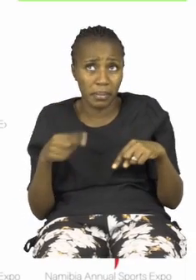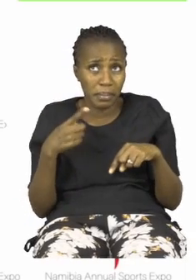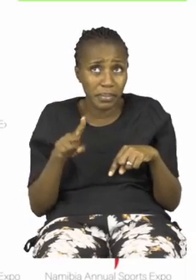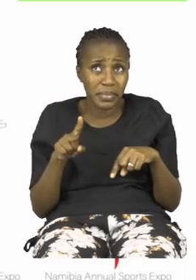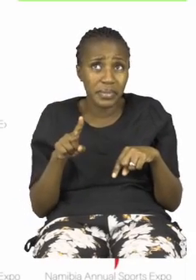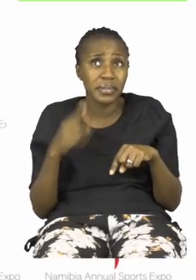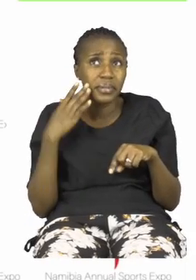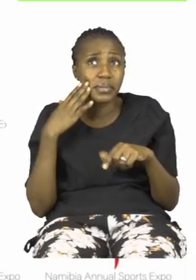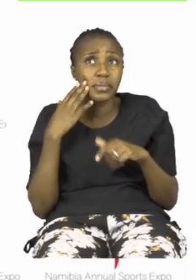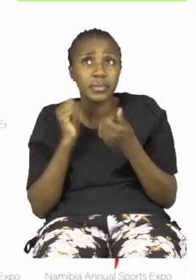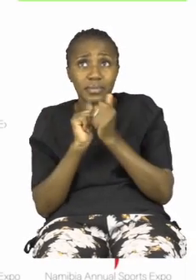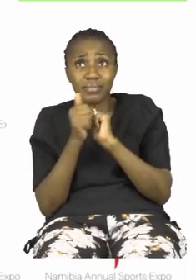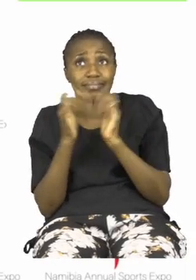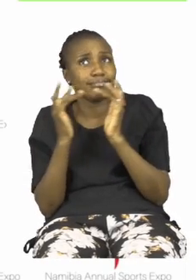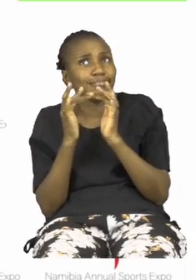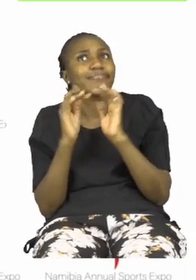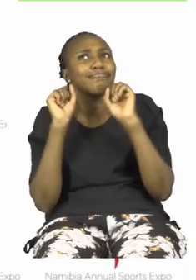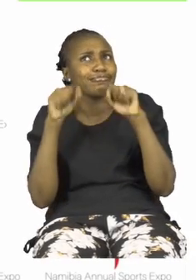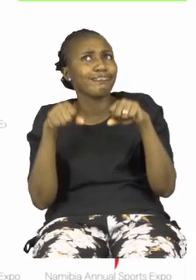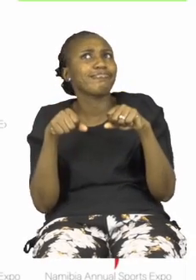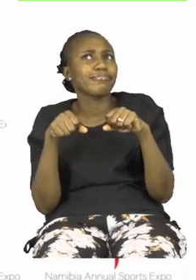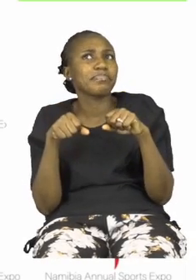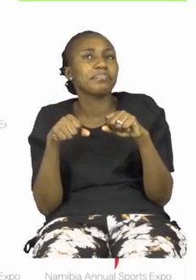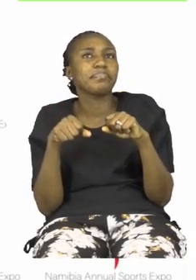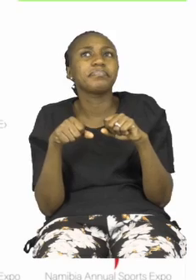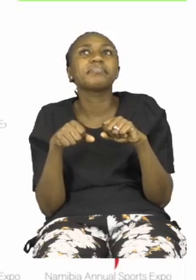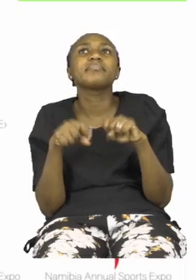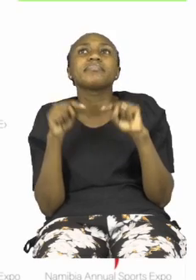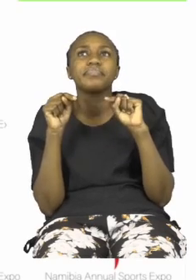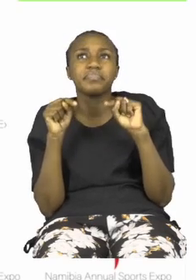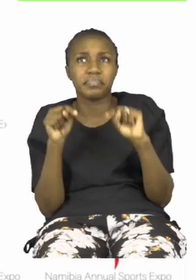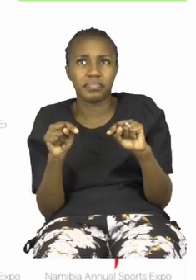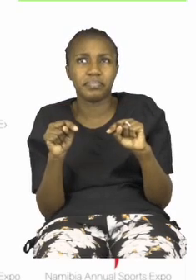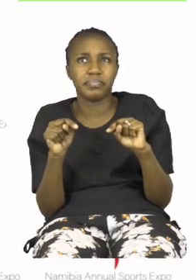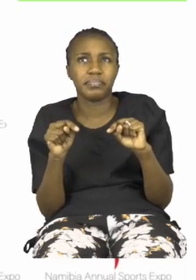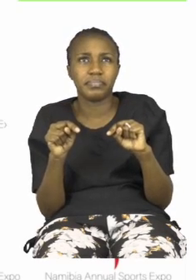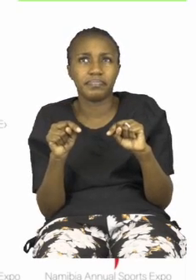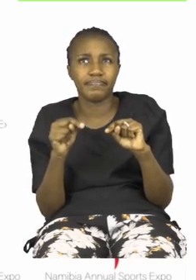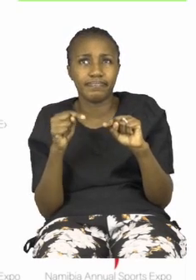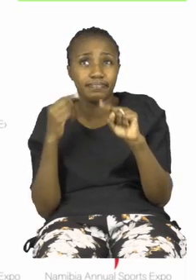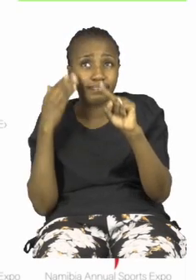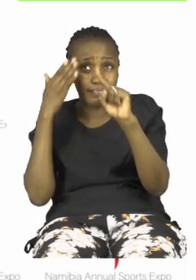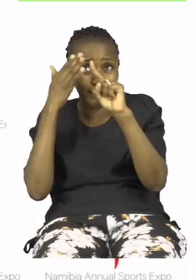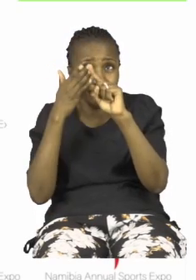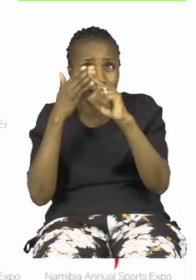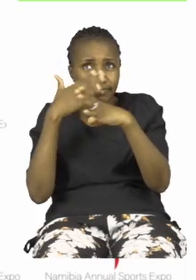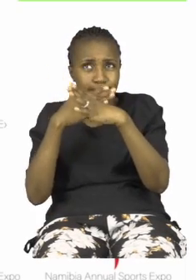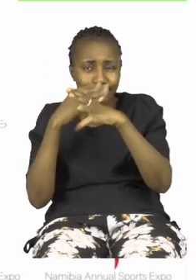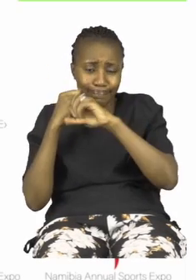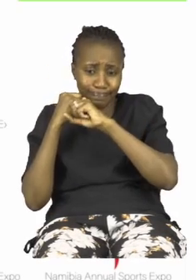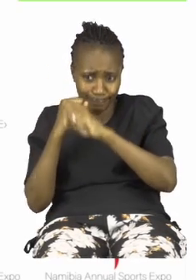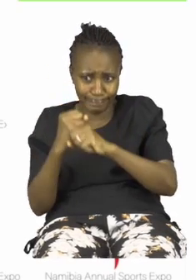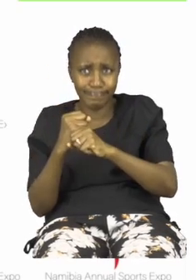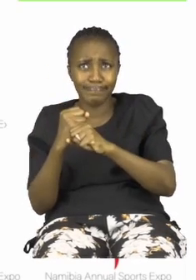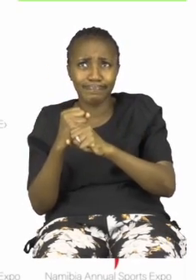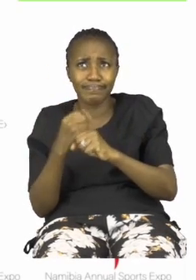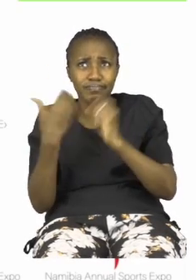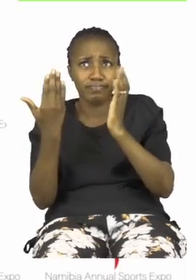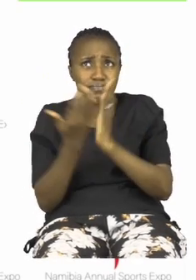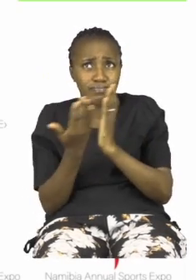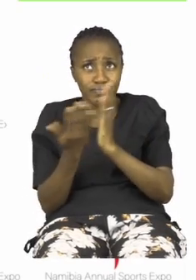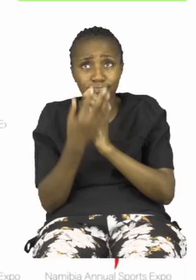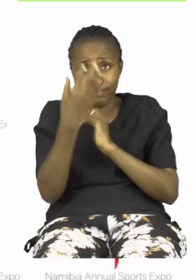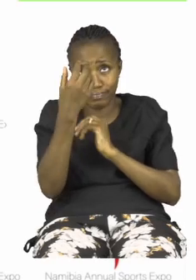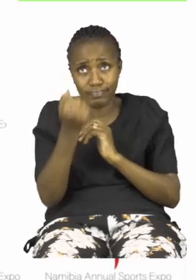in there to get to a very good level. So right now we are working very hard, talking to schools, getting esports into